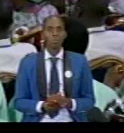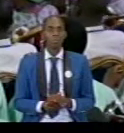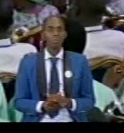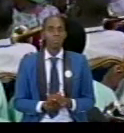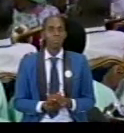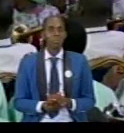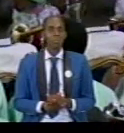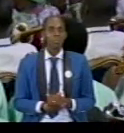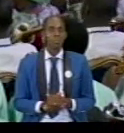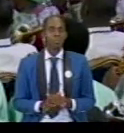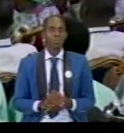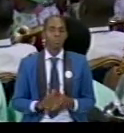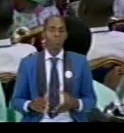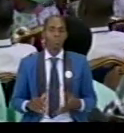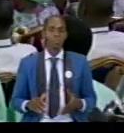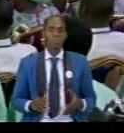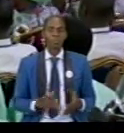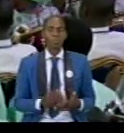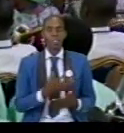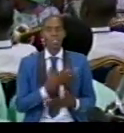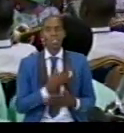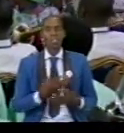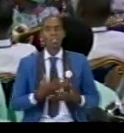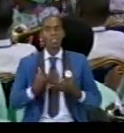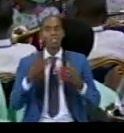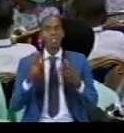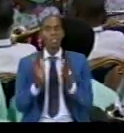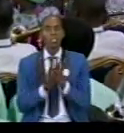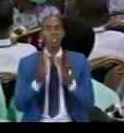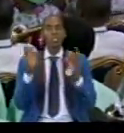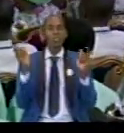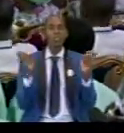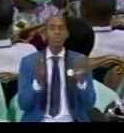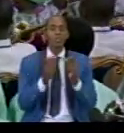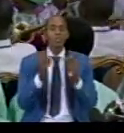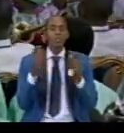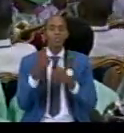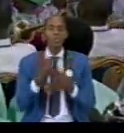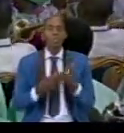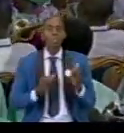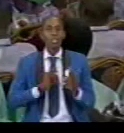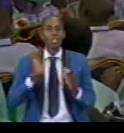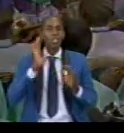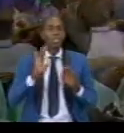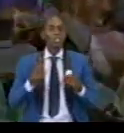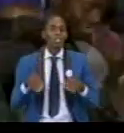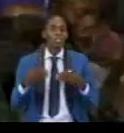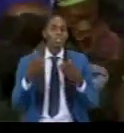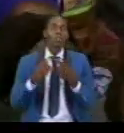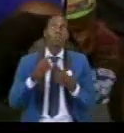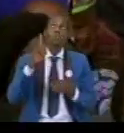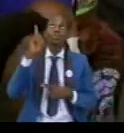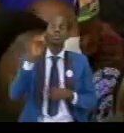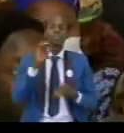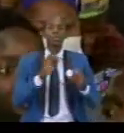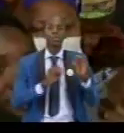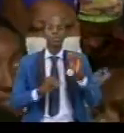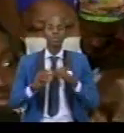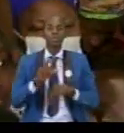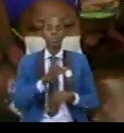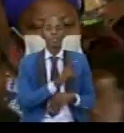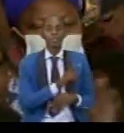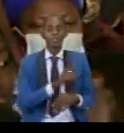Let's sing with the orchestra. Let's sing with the orchestra. Sing with them and clap your hands.